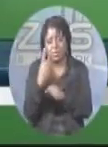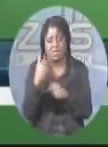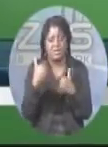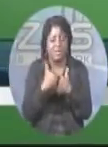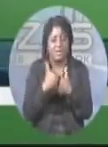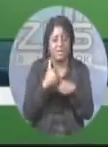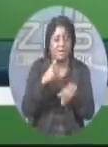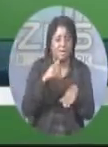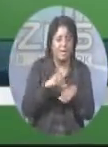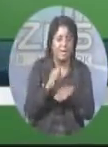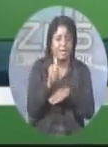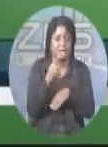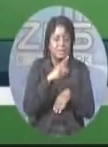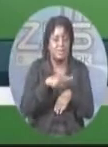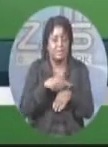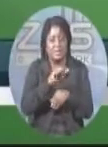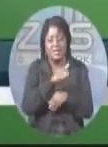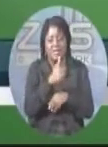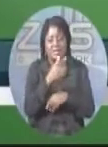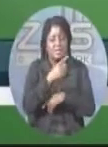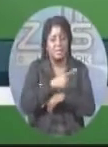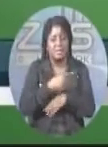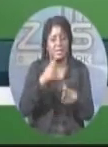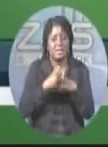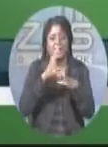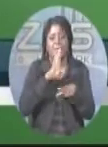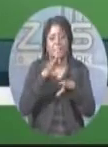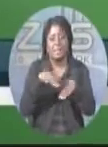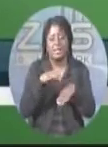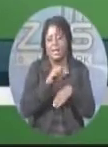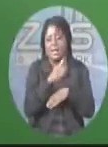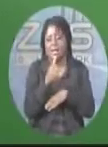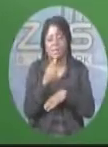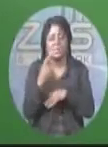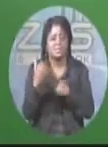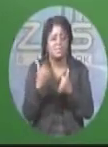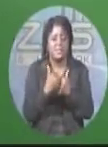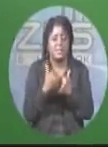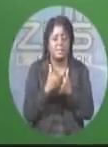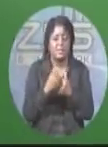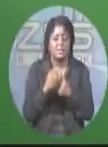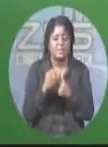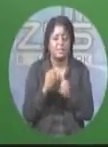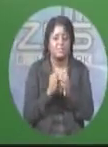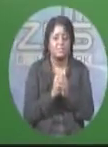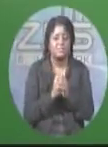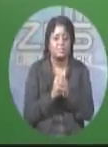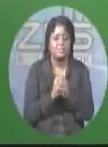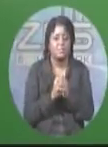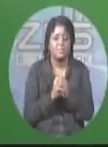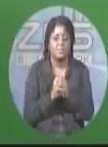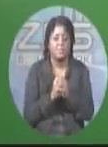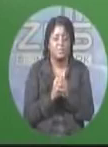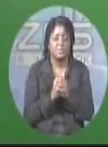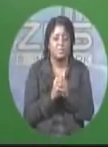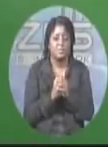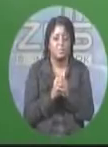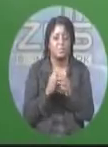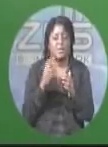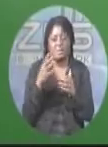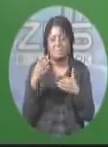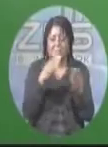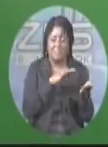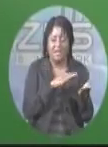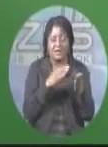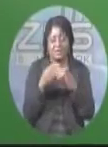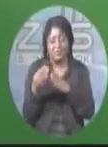time because at any given day, this can be anybody's game if you don't come out to play. So we know that we're in the playoff with Cybots, and it's been a back